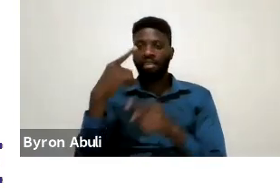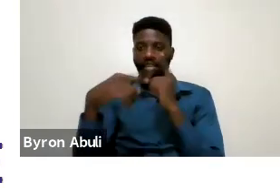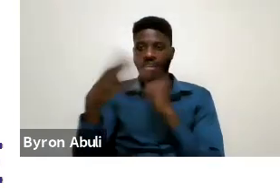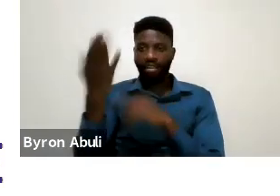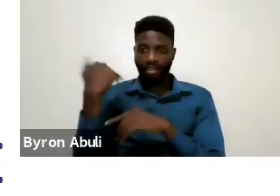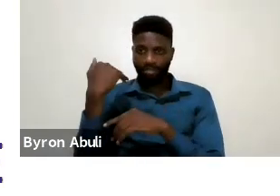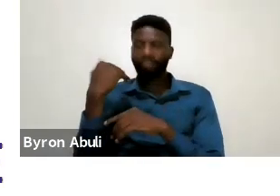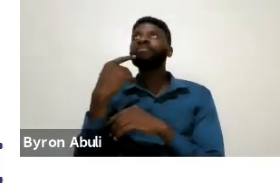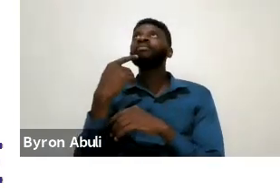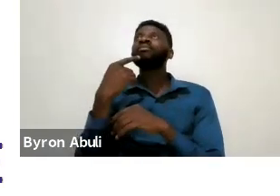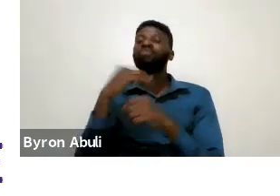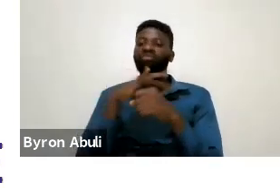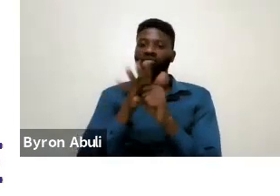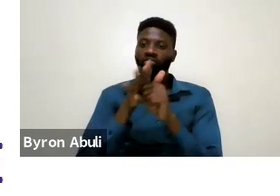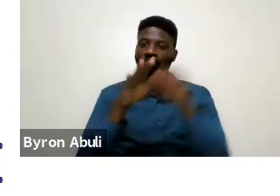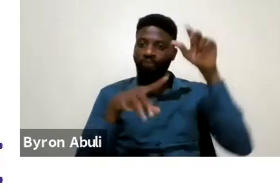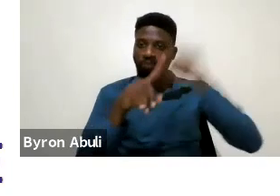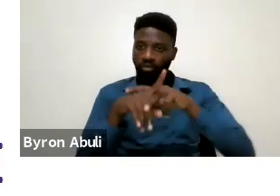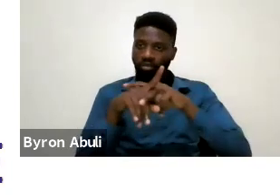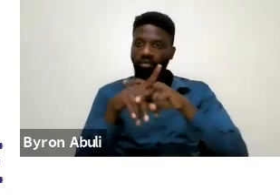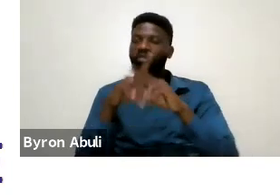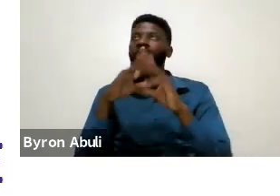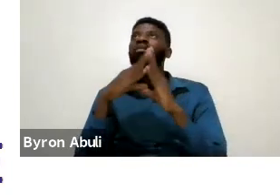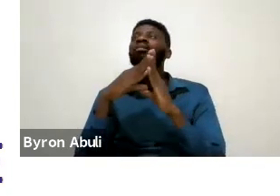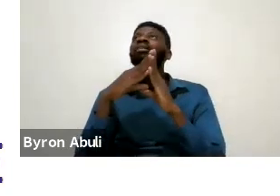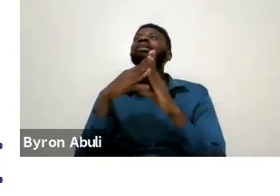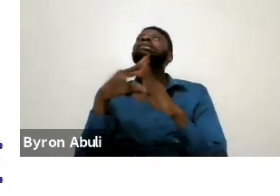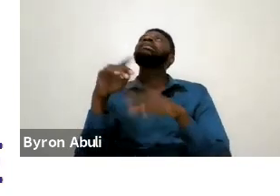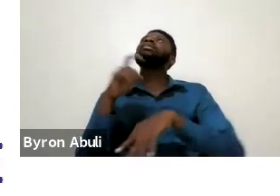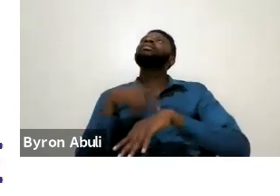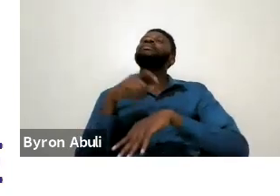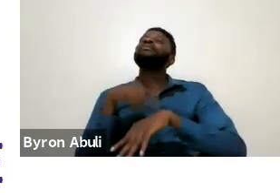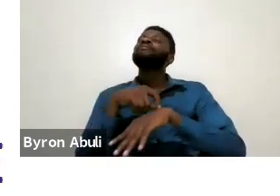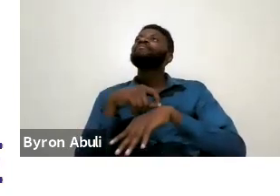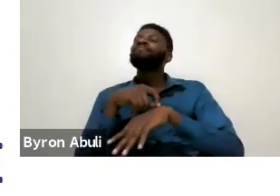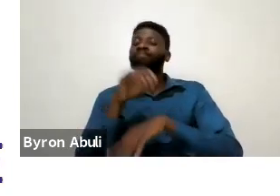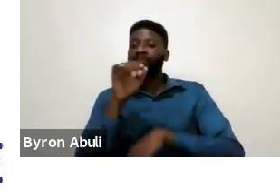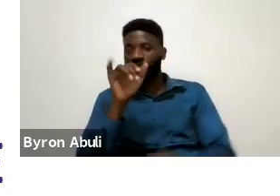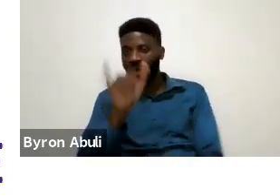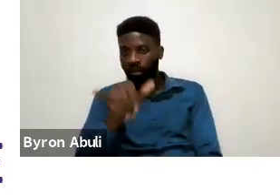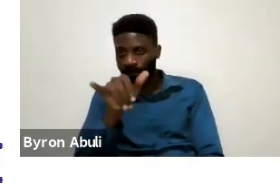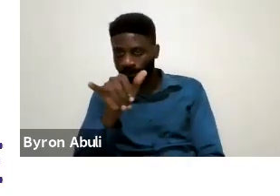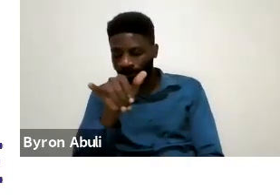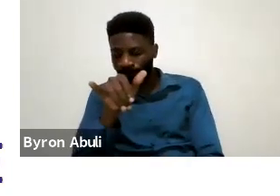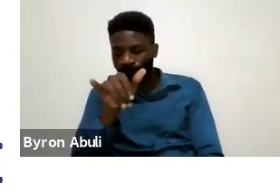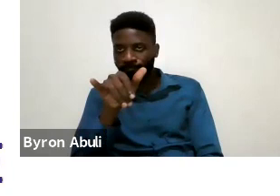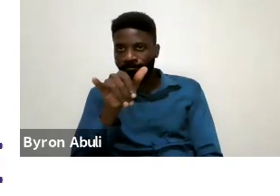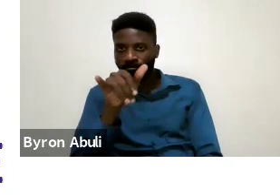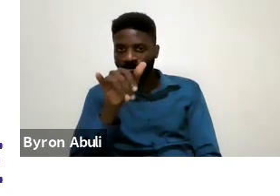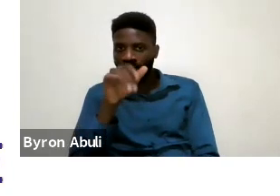and COVID happened. And the moment that became the norm,